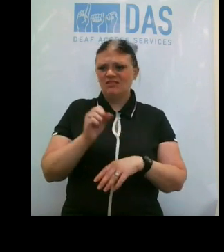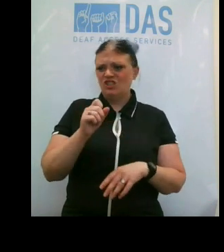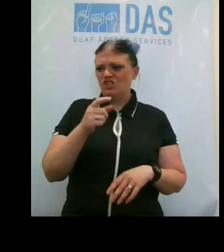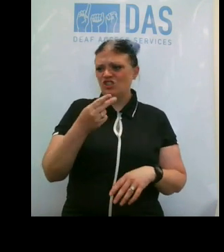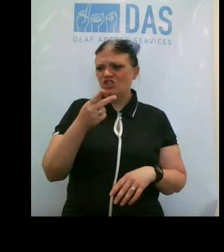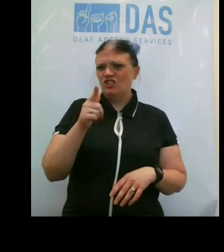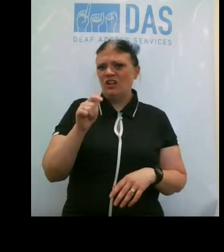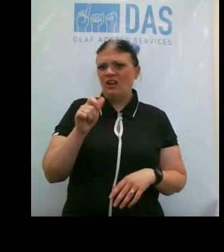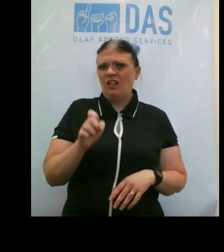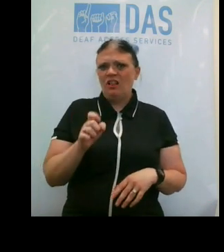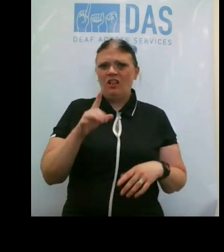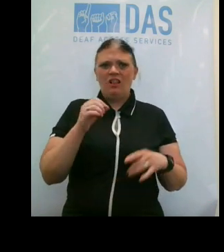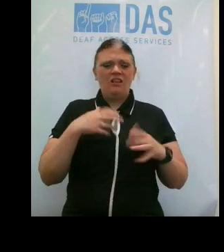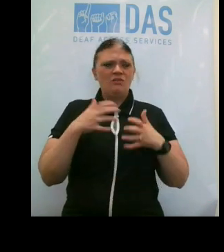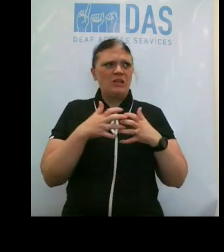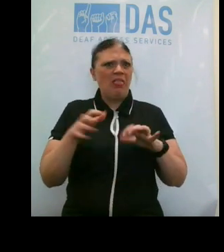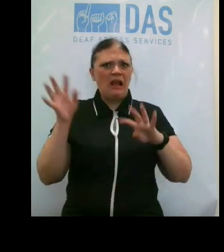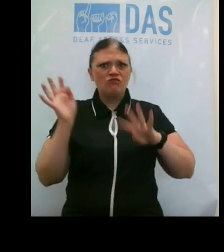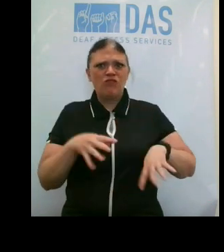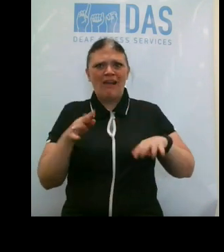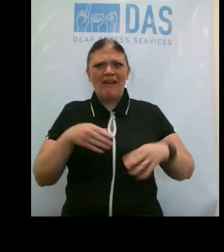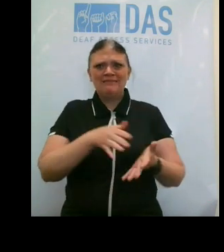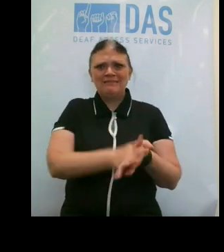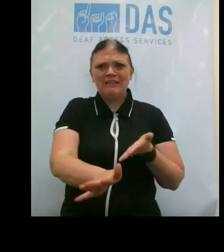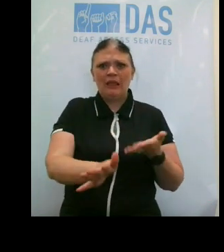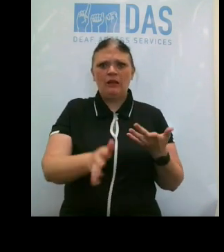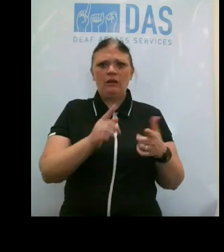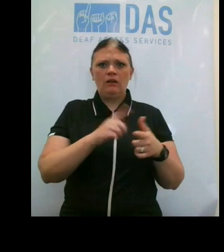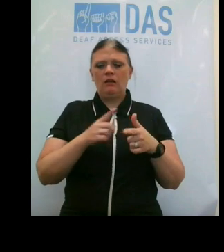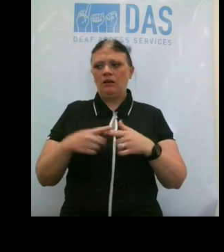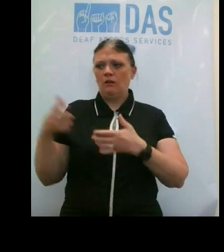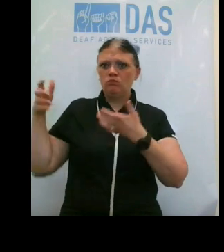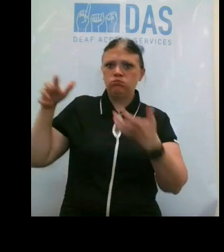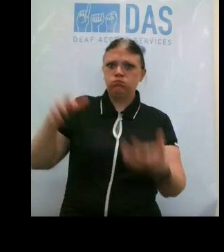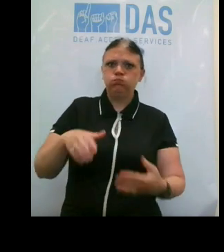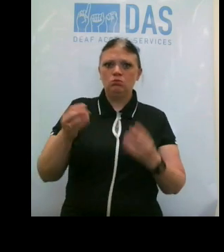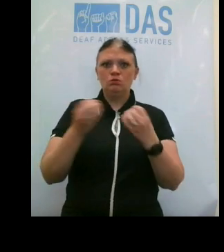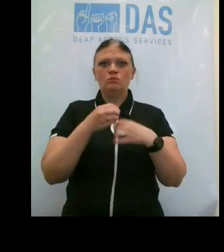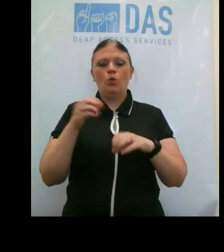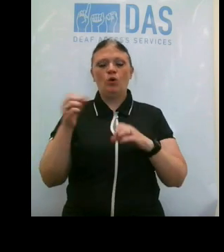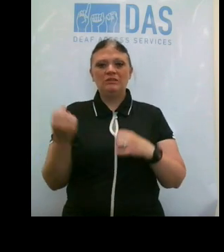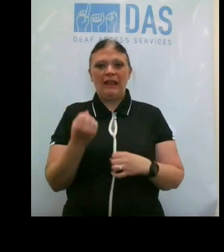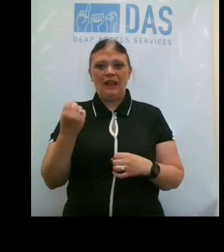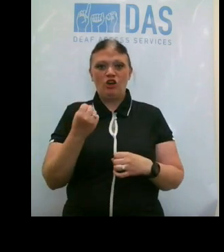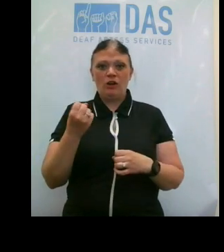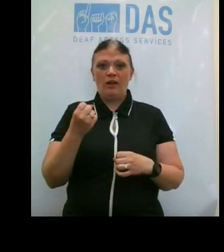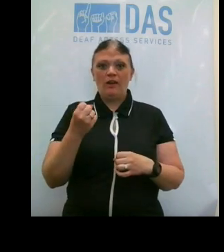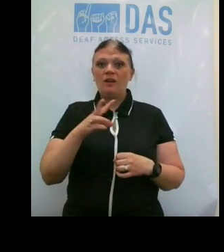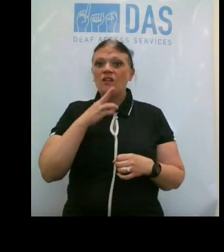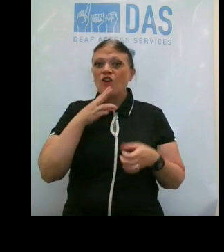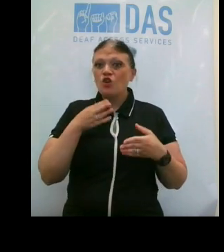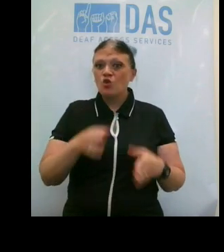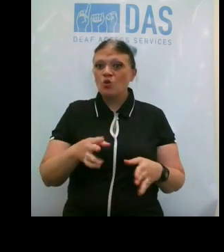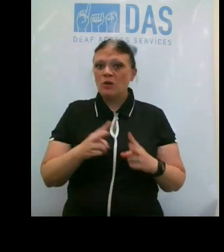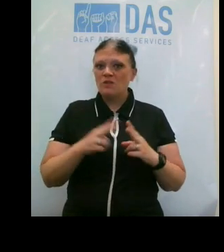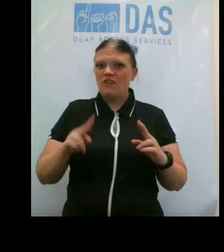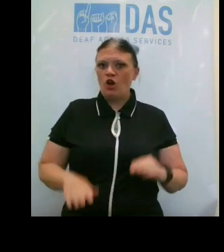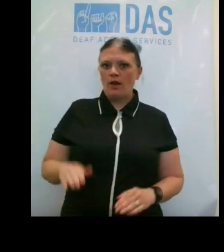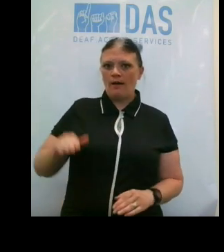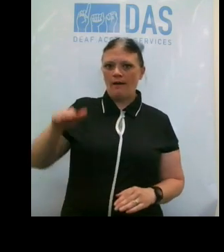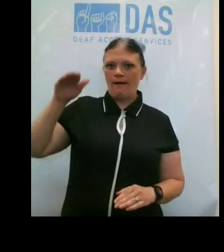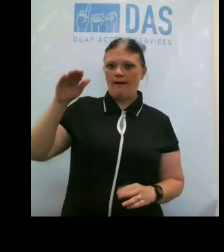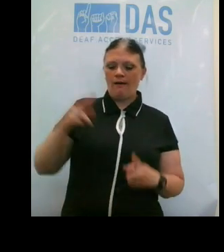rain on Friday night to Saturday morning, and then we had more rain on Saturday. The creek was very high, the trail was very